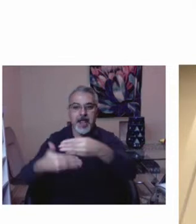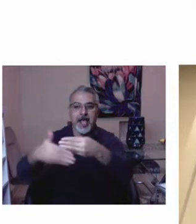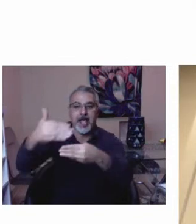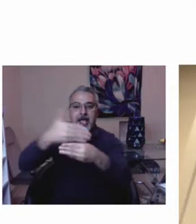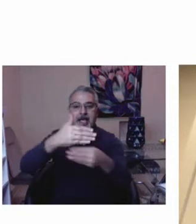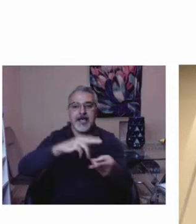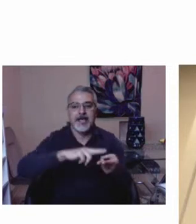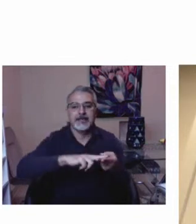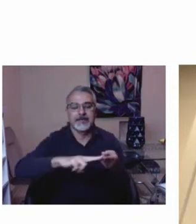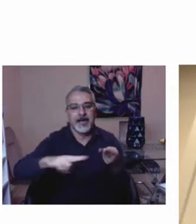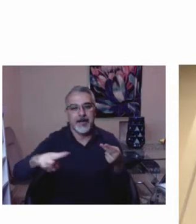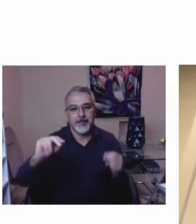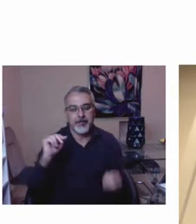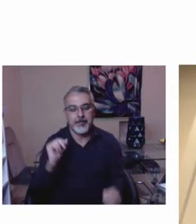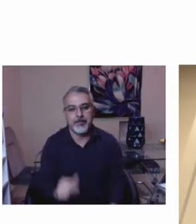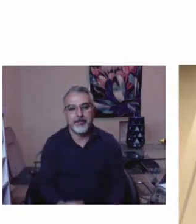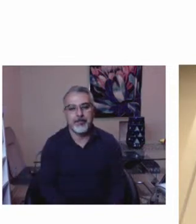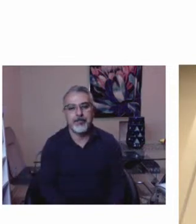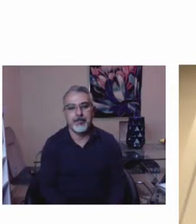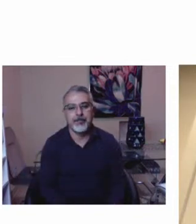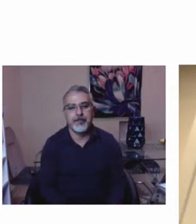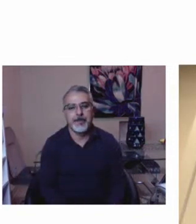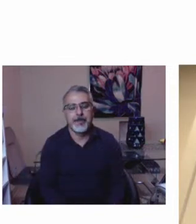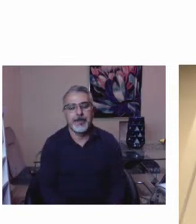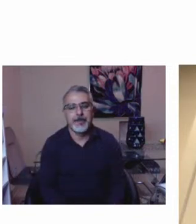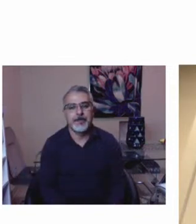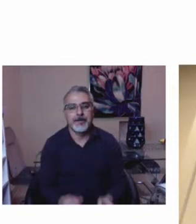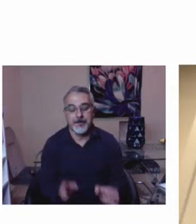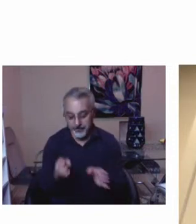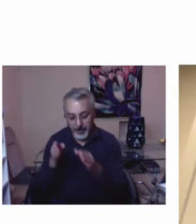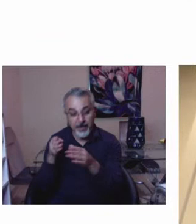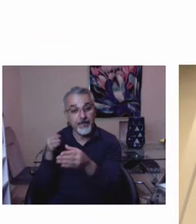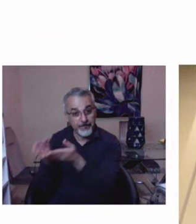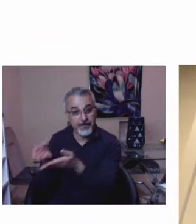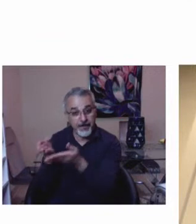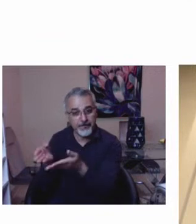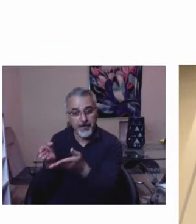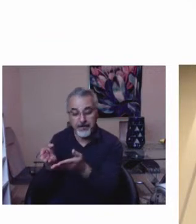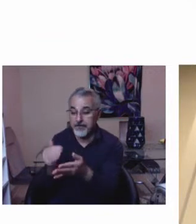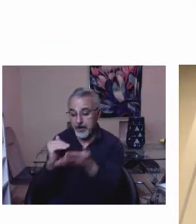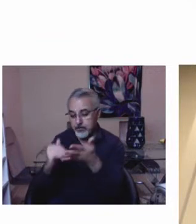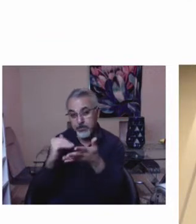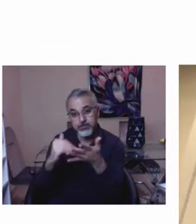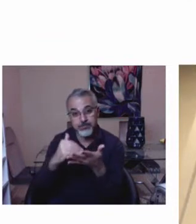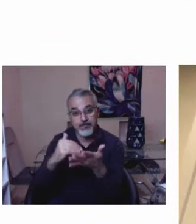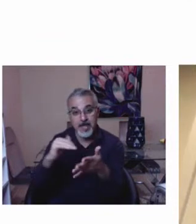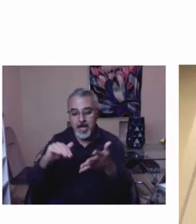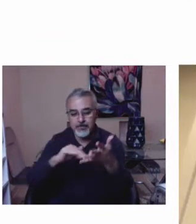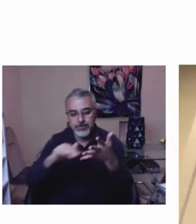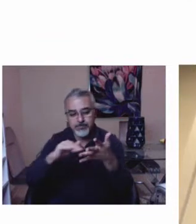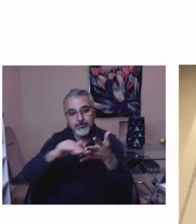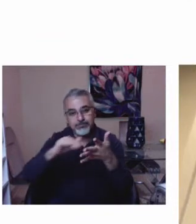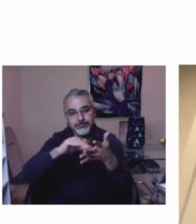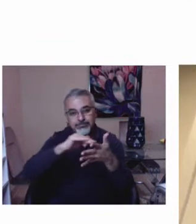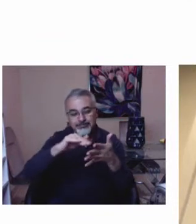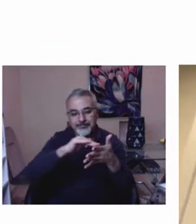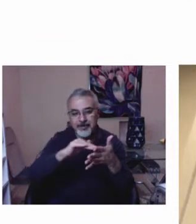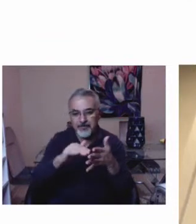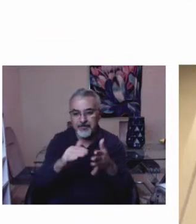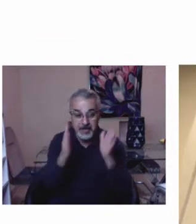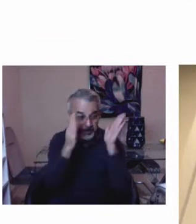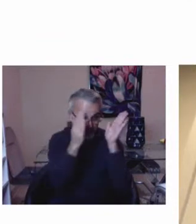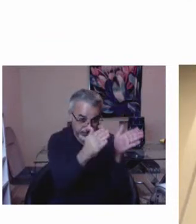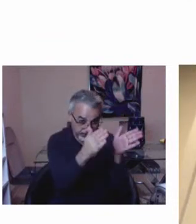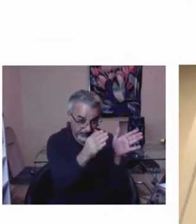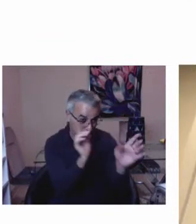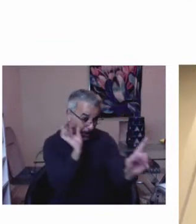entirely focus on youth, for instance, as the case in the Sahel and in Central Asia. But we don't really have the systems in place